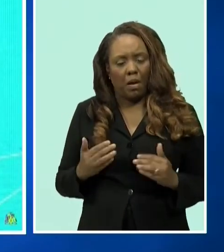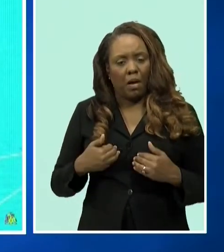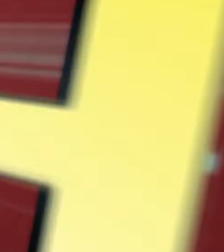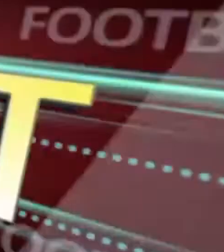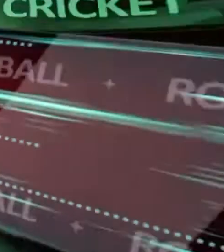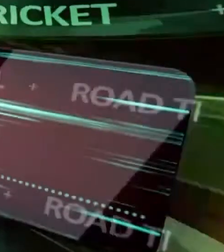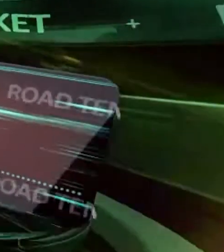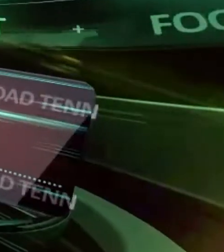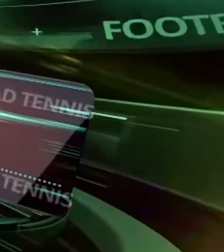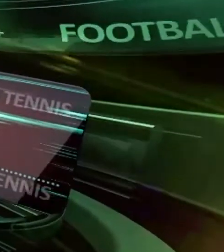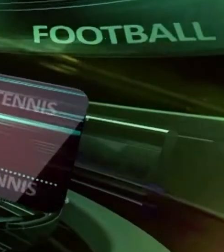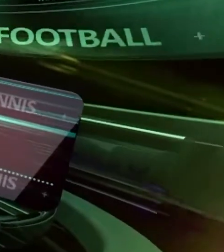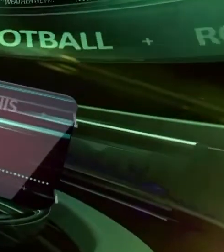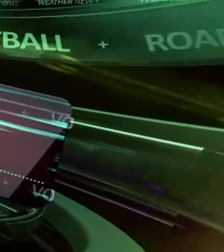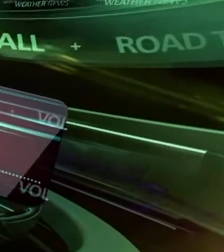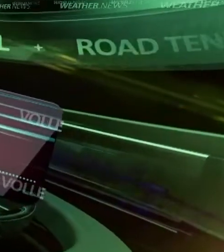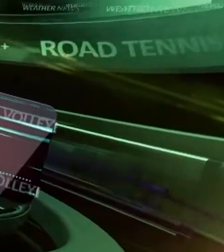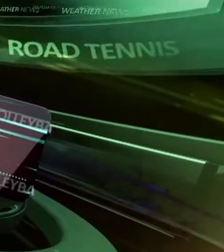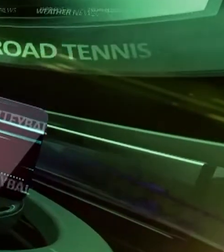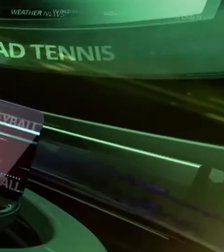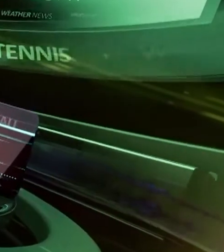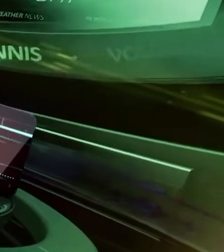issues.